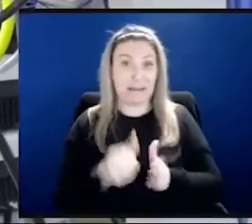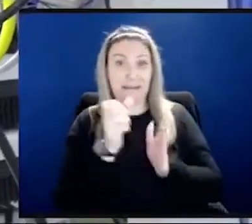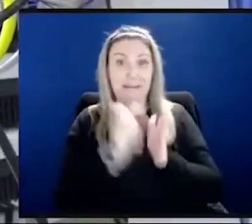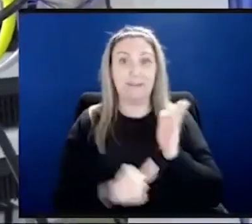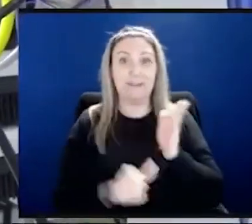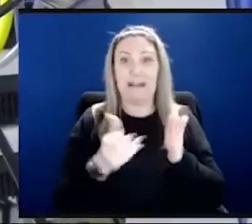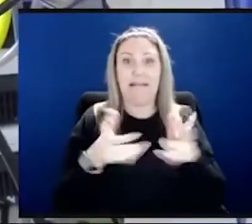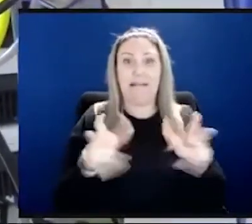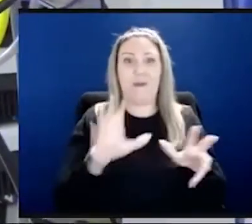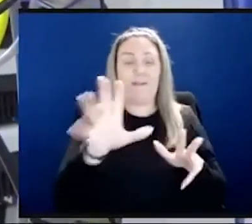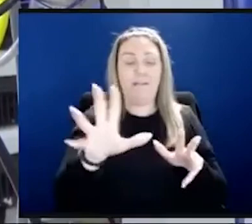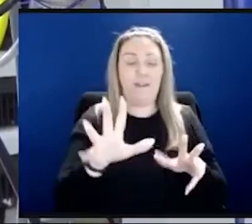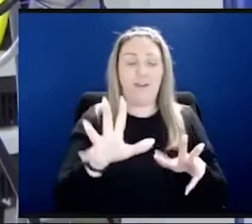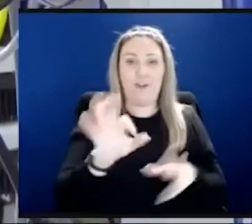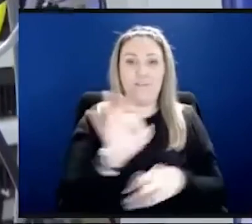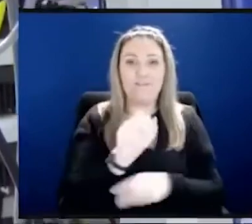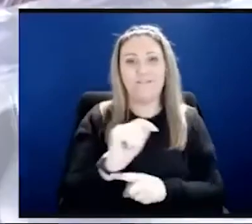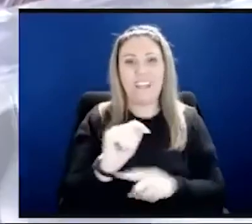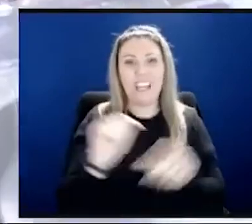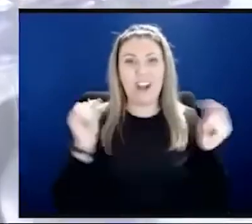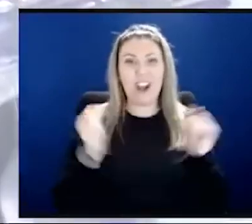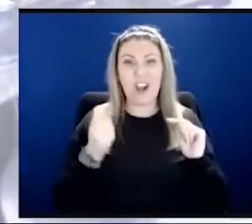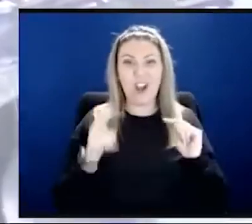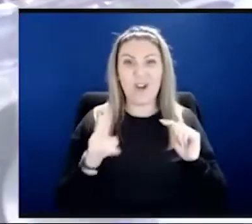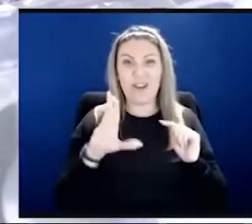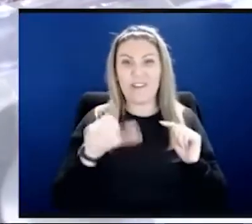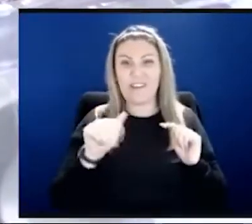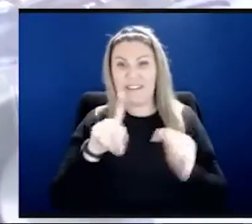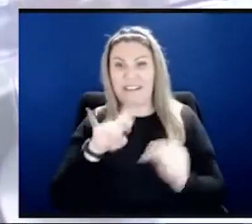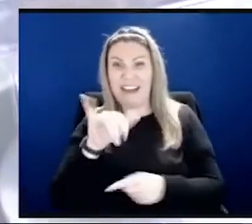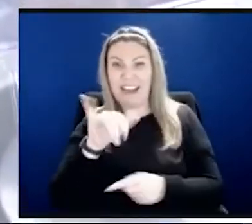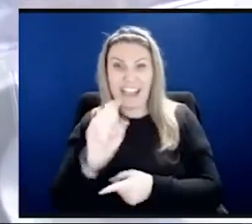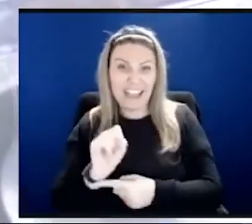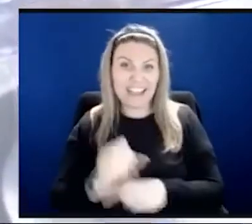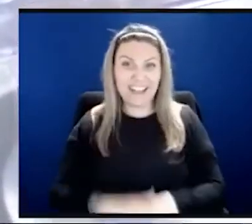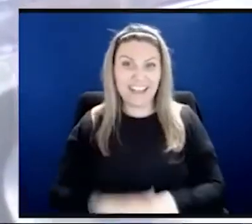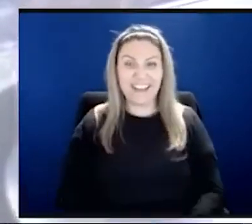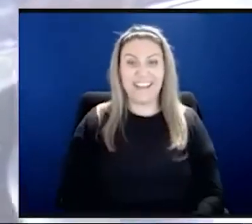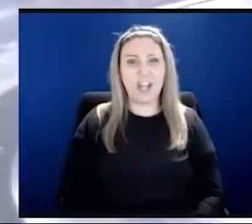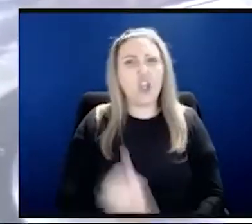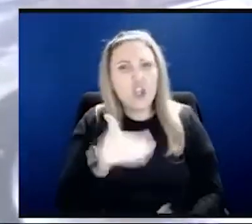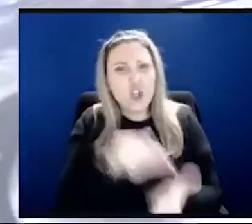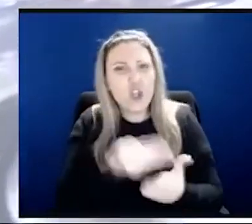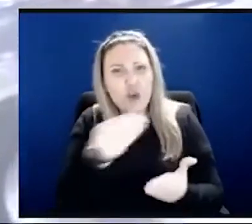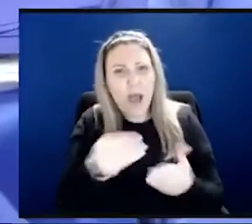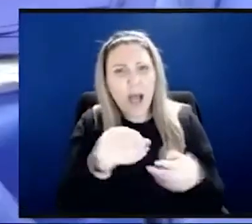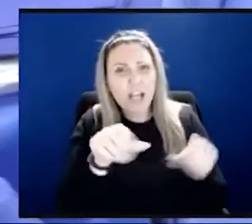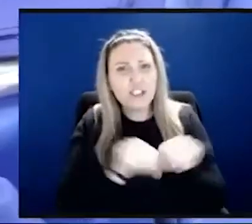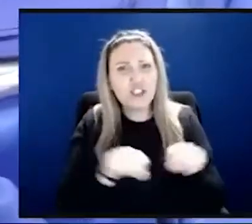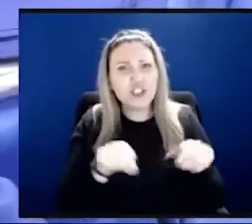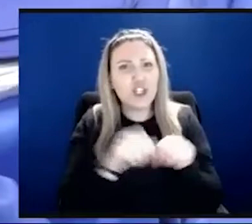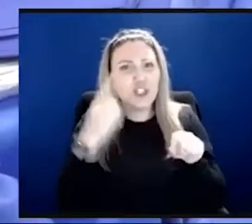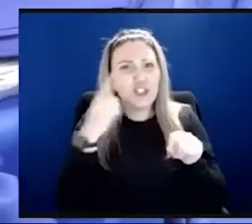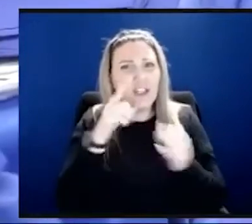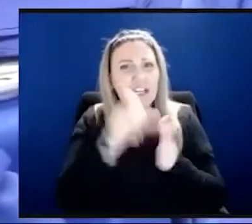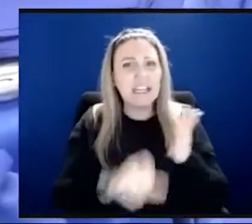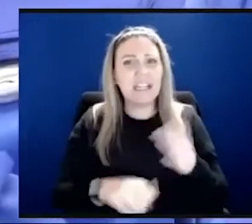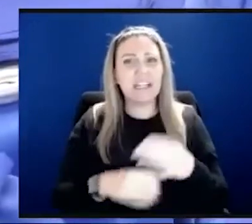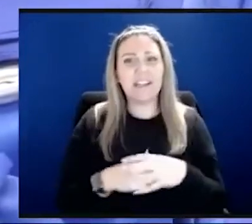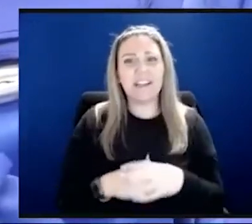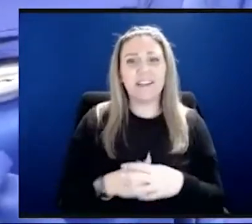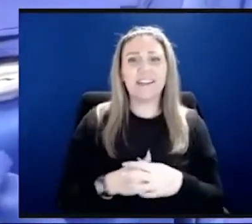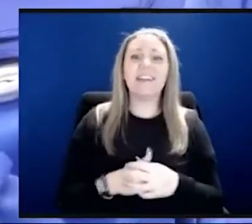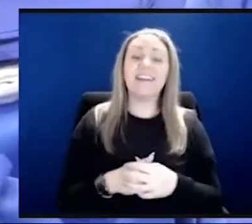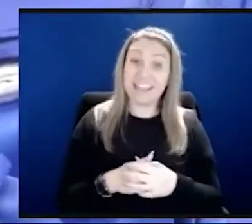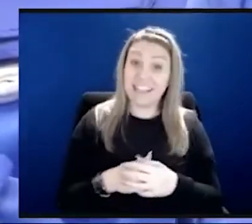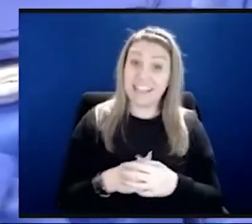be hurting or having to crack their ankles or nothing like that and miss something. You bought them shoes for the surgery? He bought the